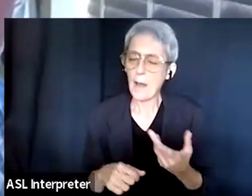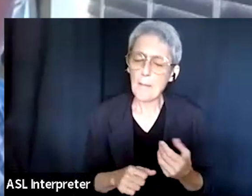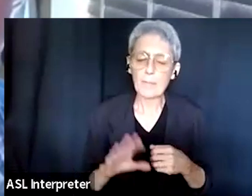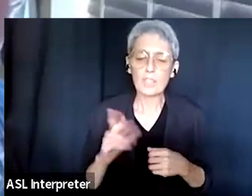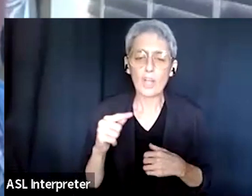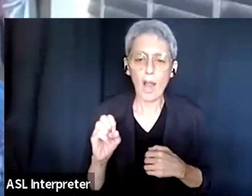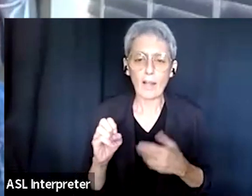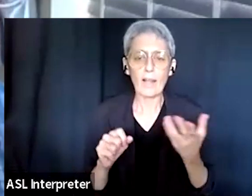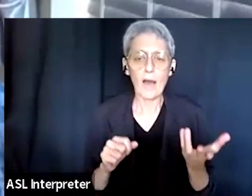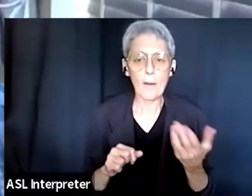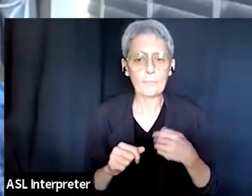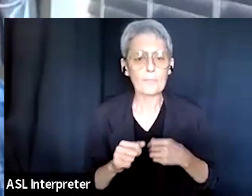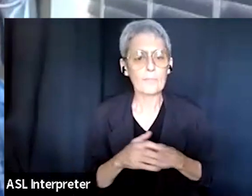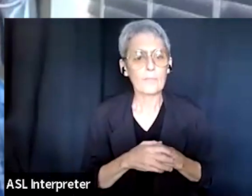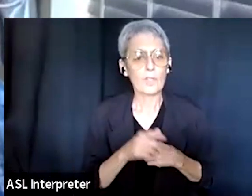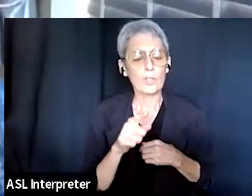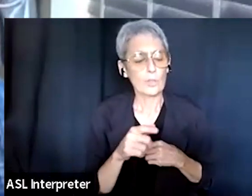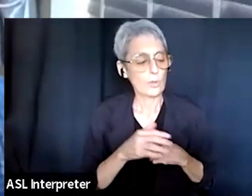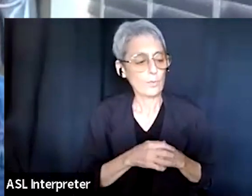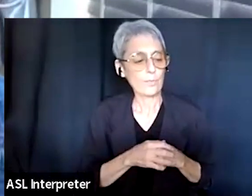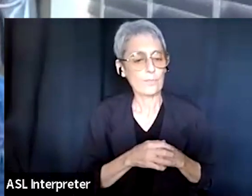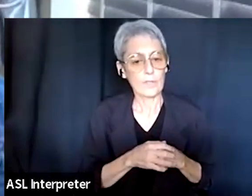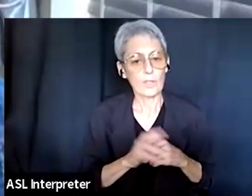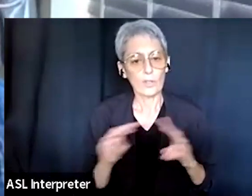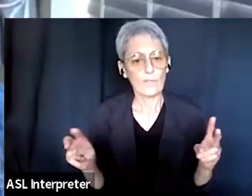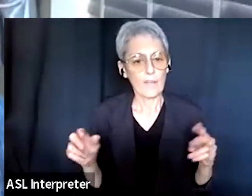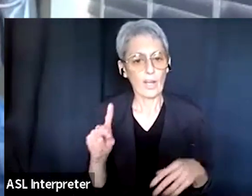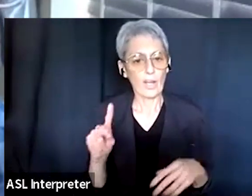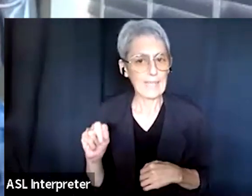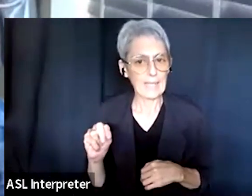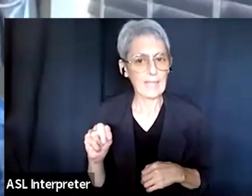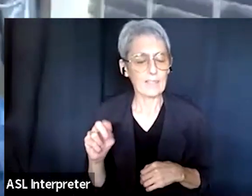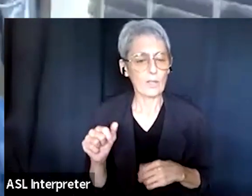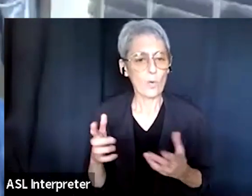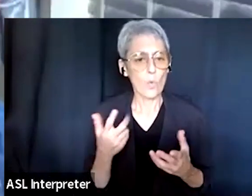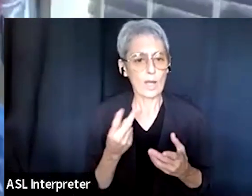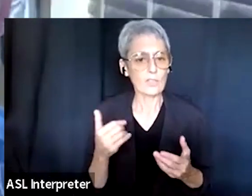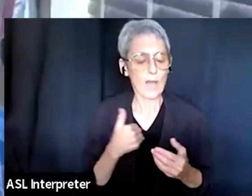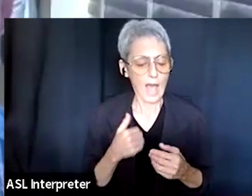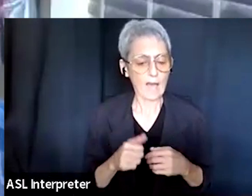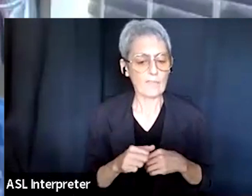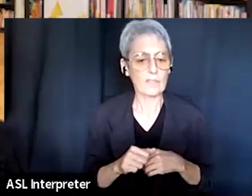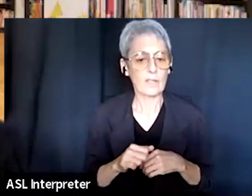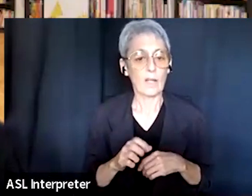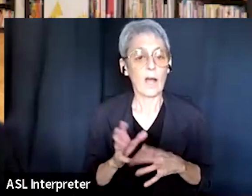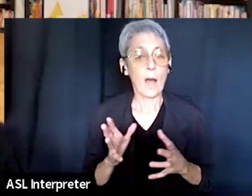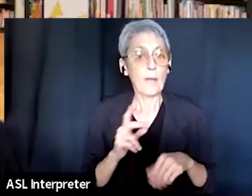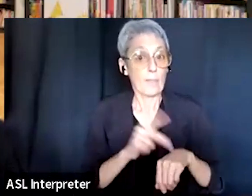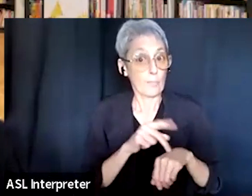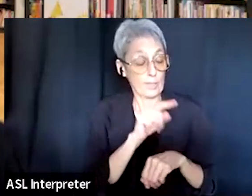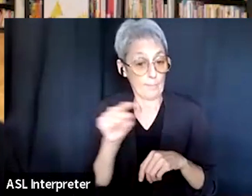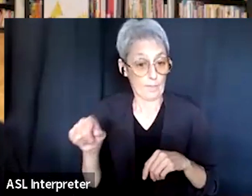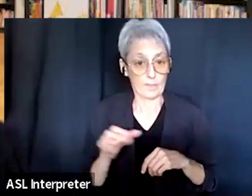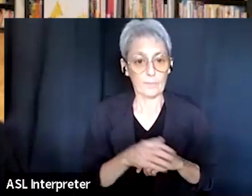one of the things that you were very keen for us to have is a set of principles. So the book